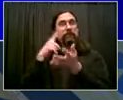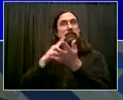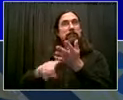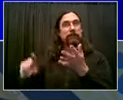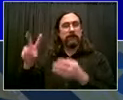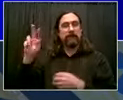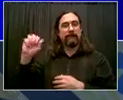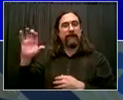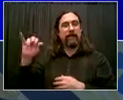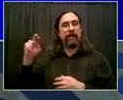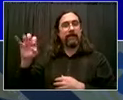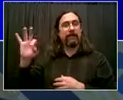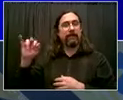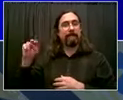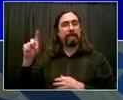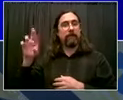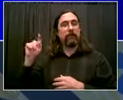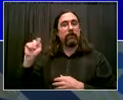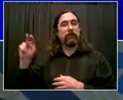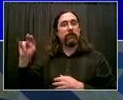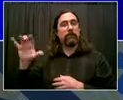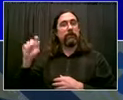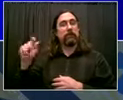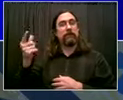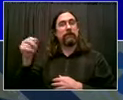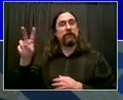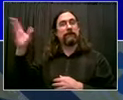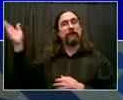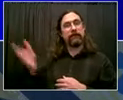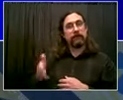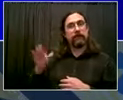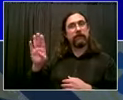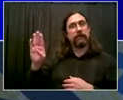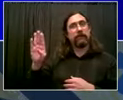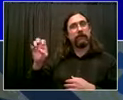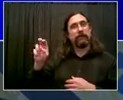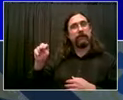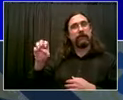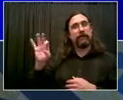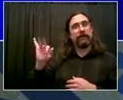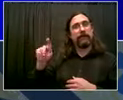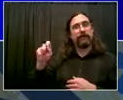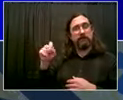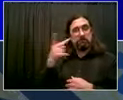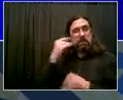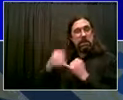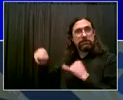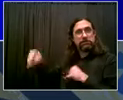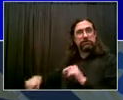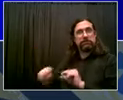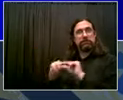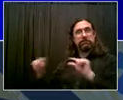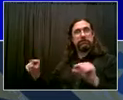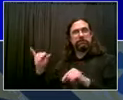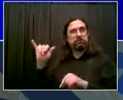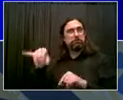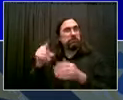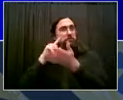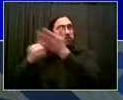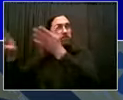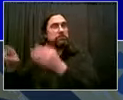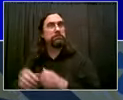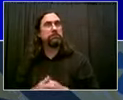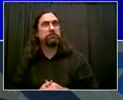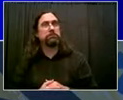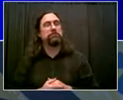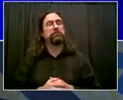Now, you can see the recovery growing all the time. You can see the comeback happening. But we want to amplify